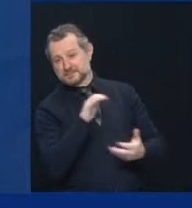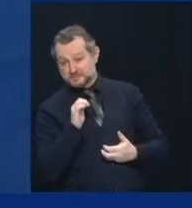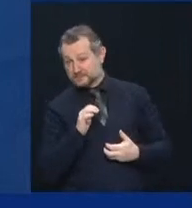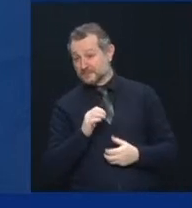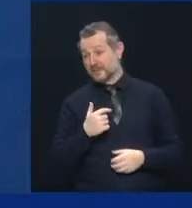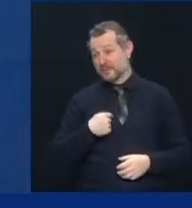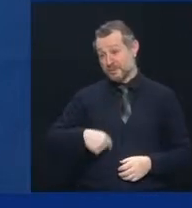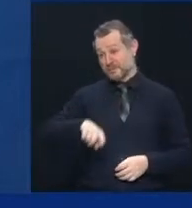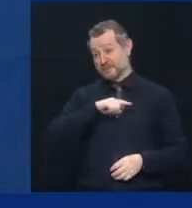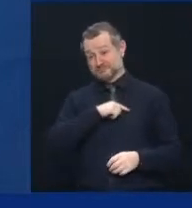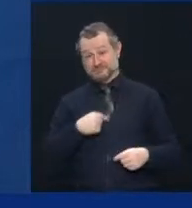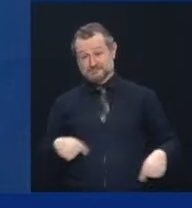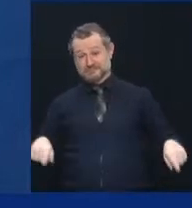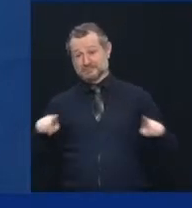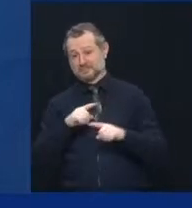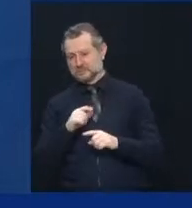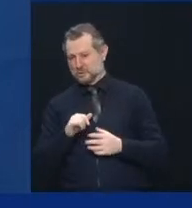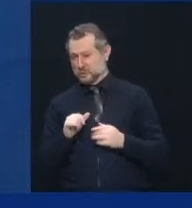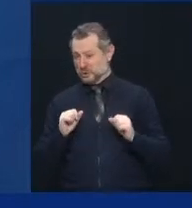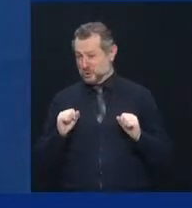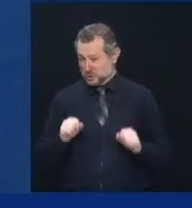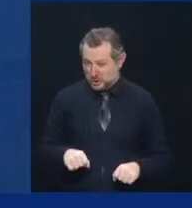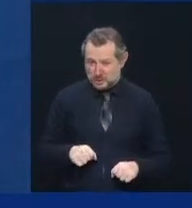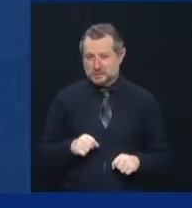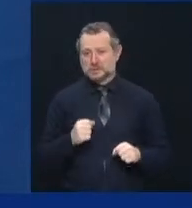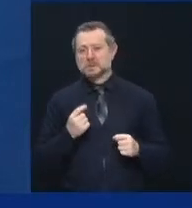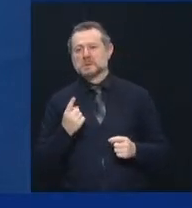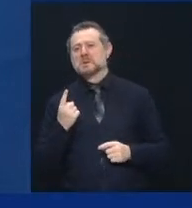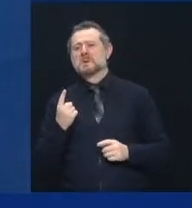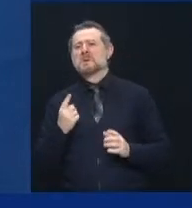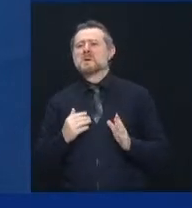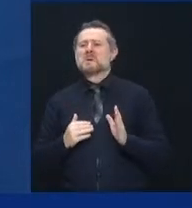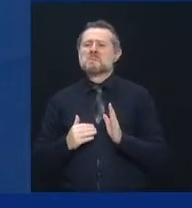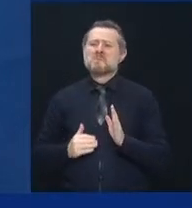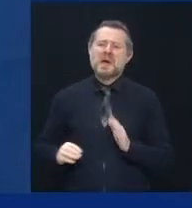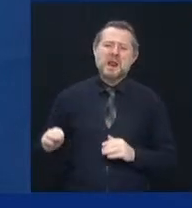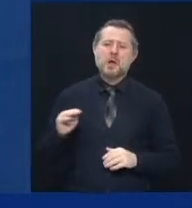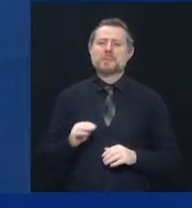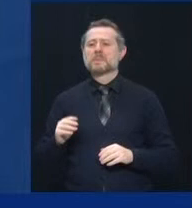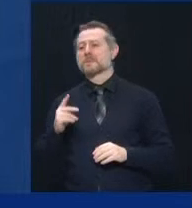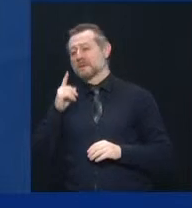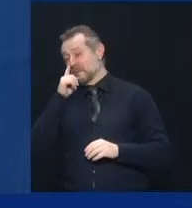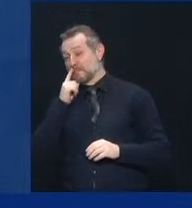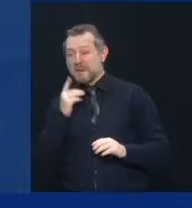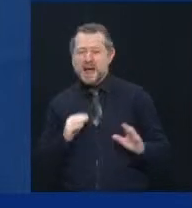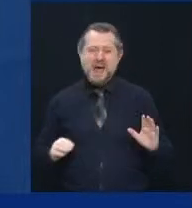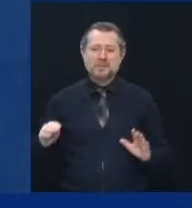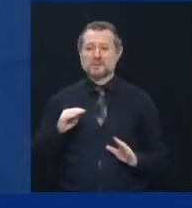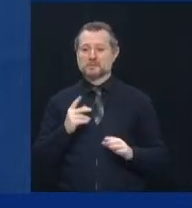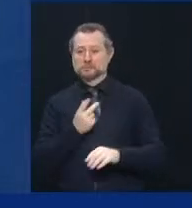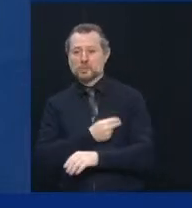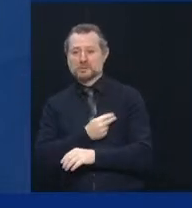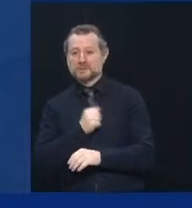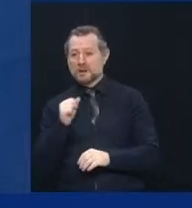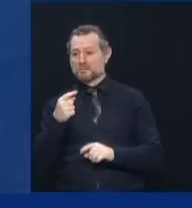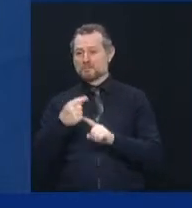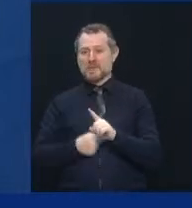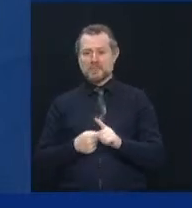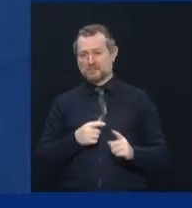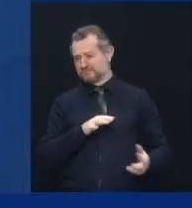literally millions and millions of doses in a month. We could probably vaccinate all of New York in a